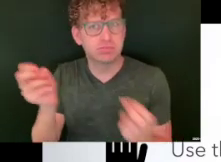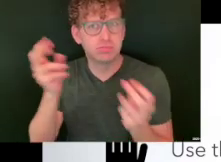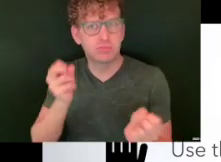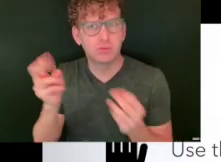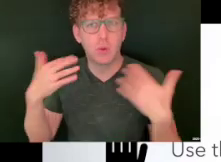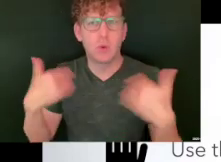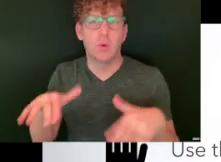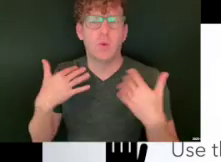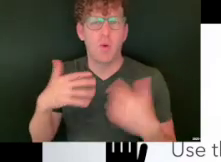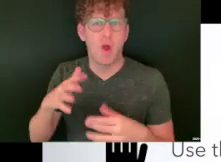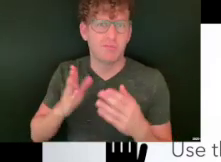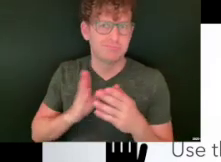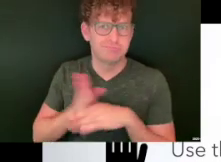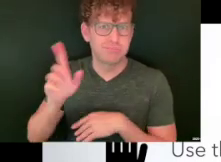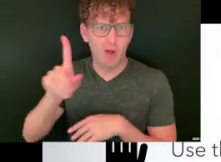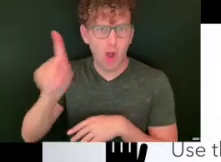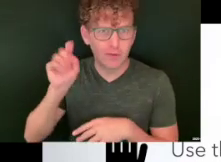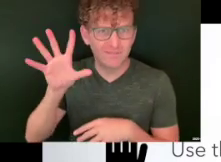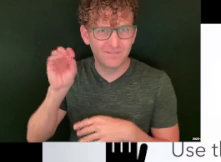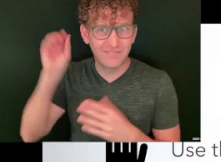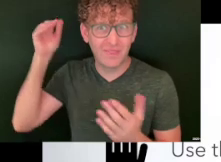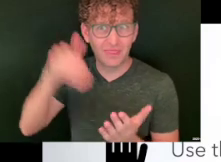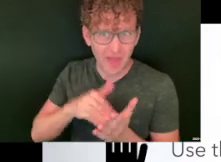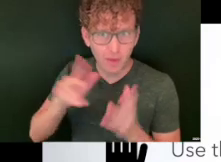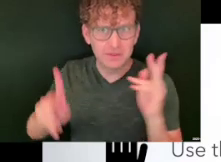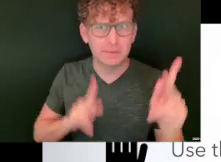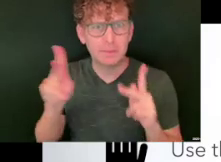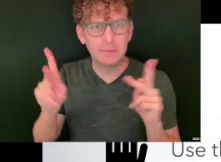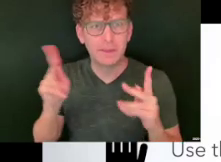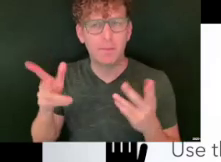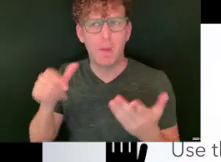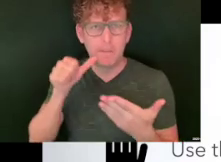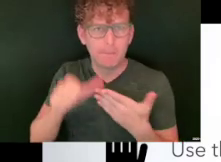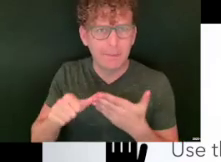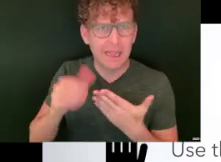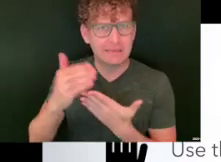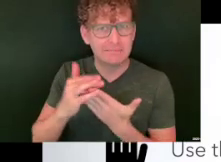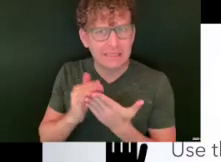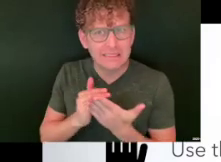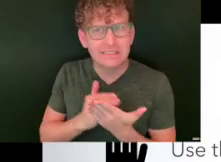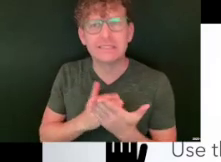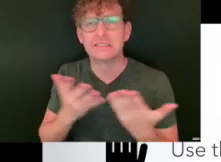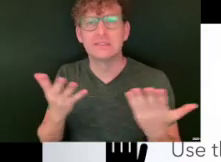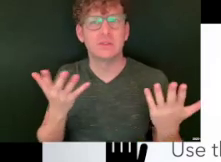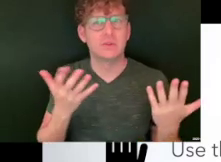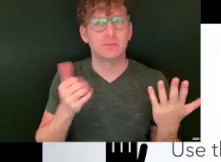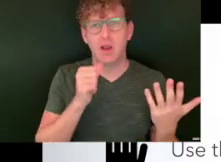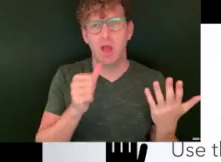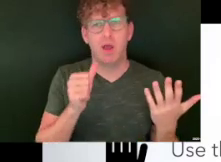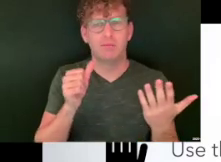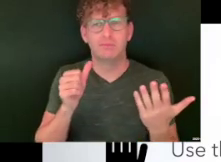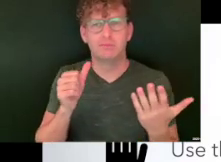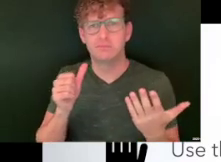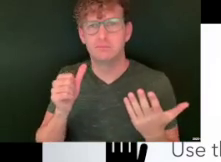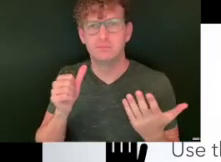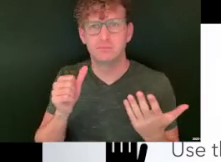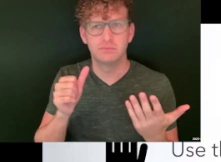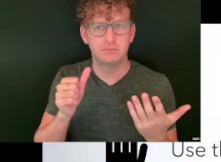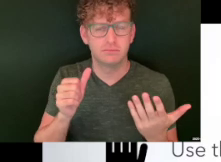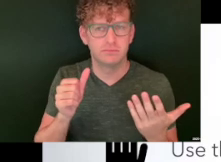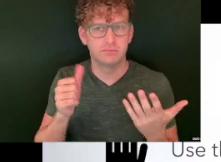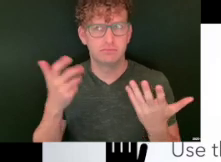Program. And there's only a little bit that I can speak to with regard to the solicitation process. It is a